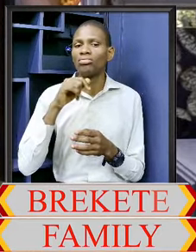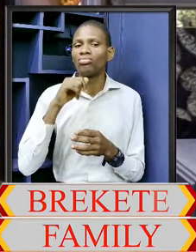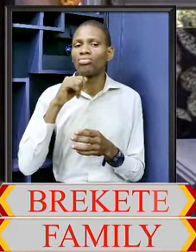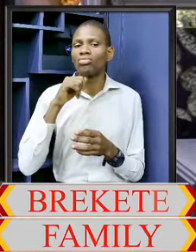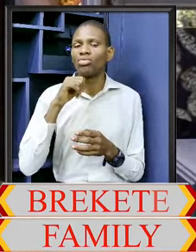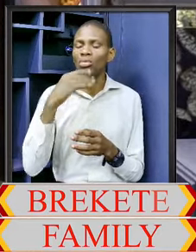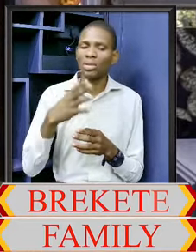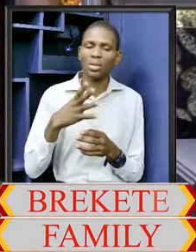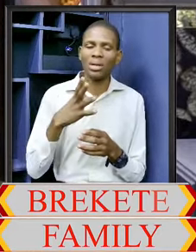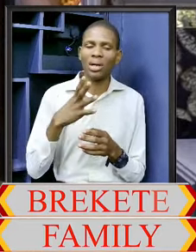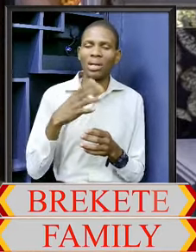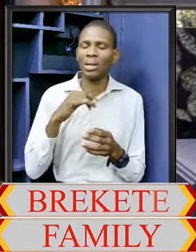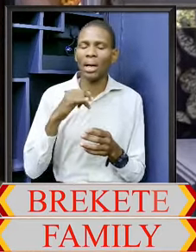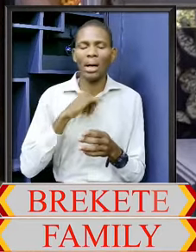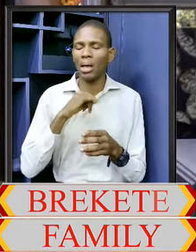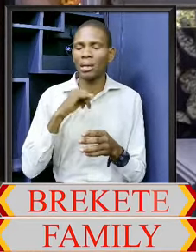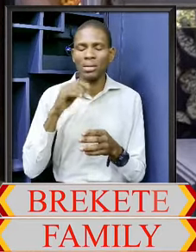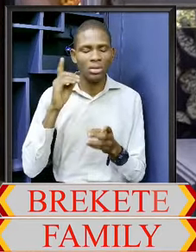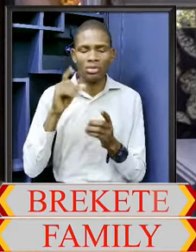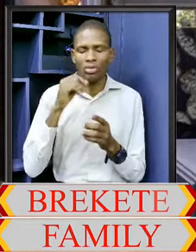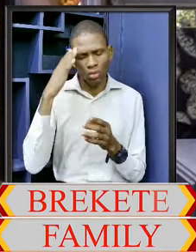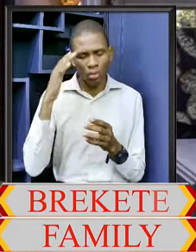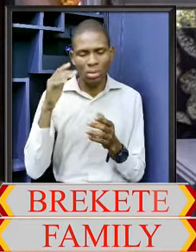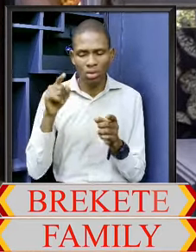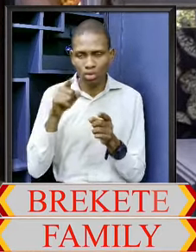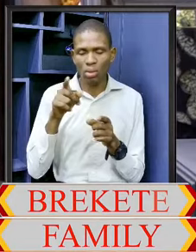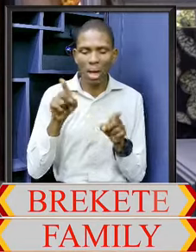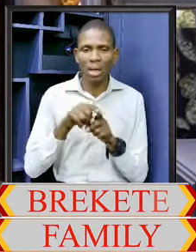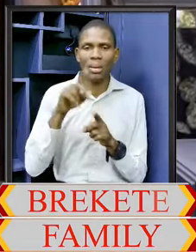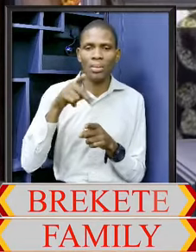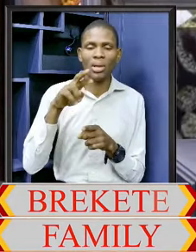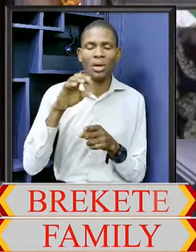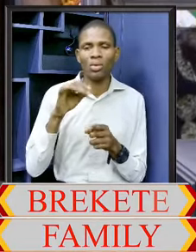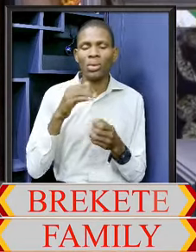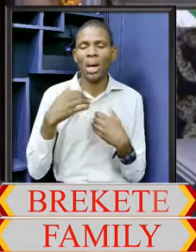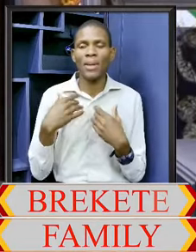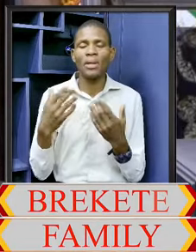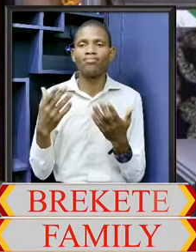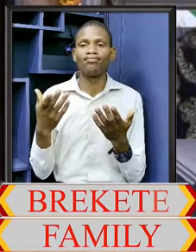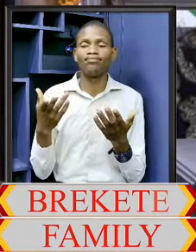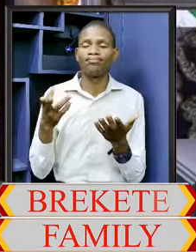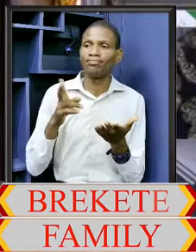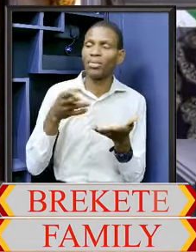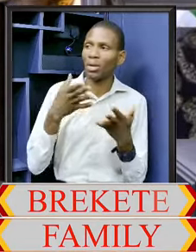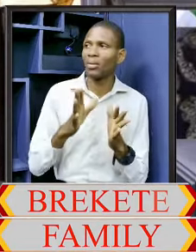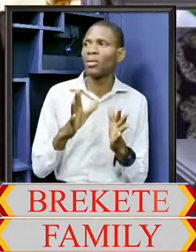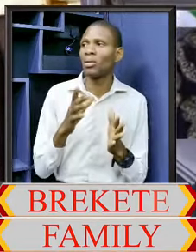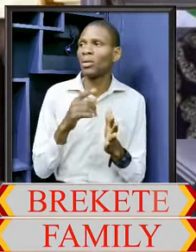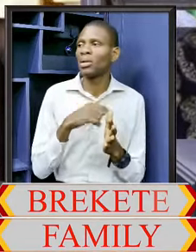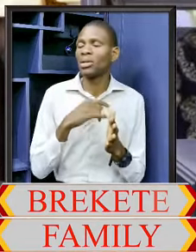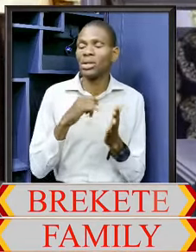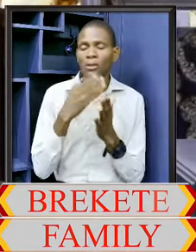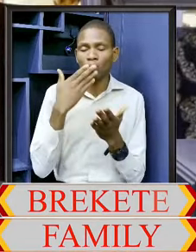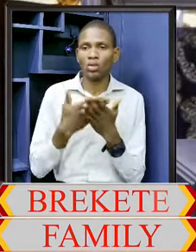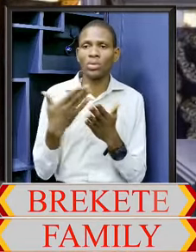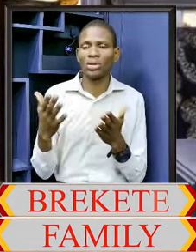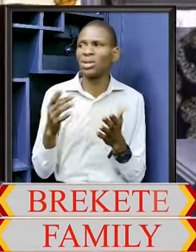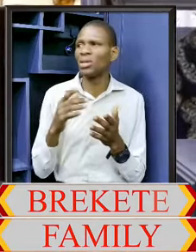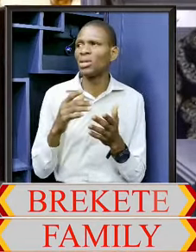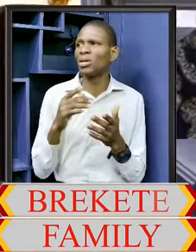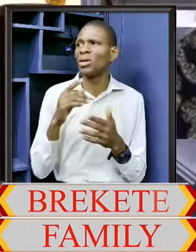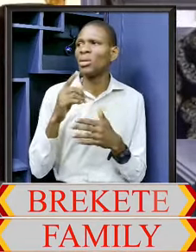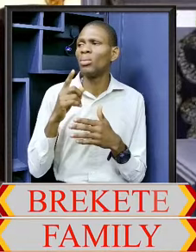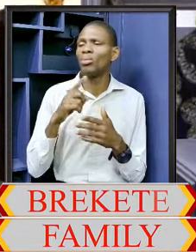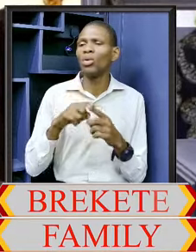information on air that this is what is happening. But we have been endorsed. It is a good thing that we endorsed, but what will it tell